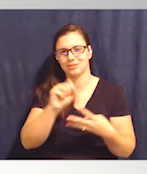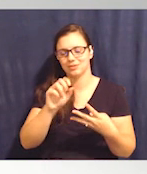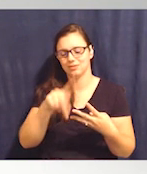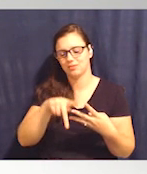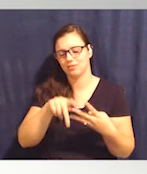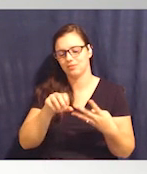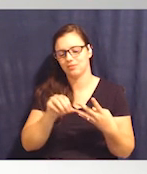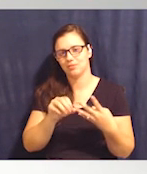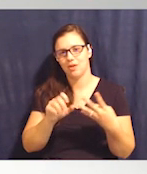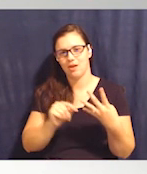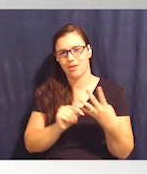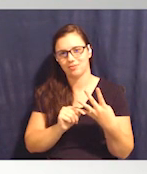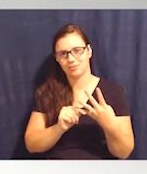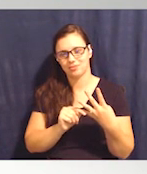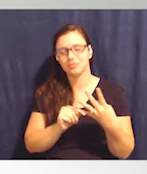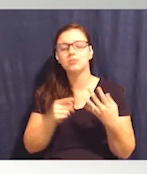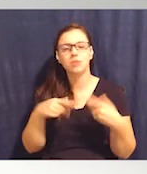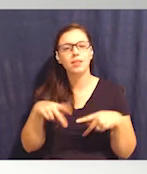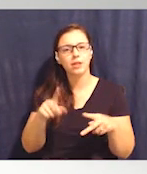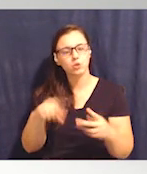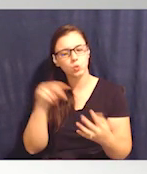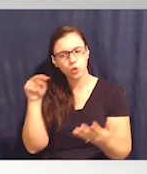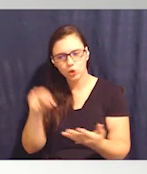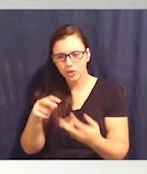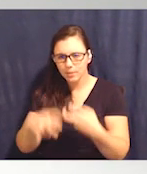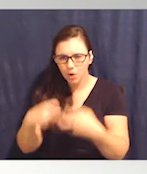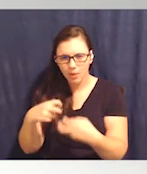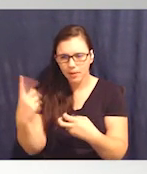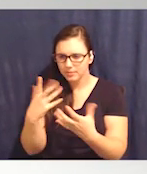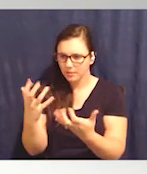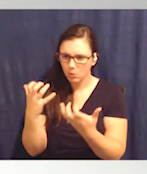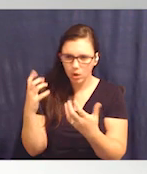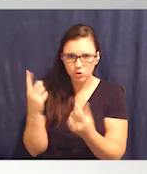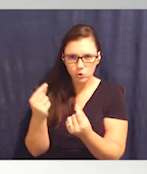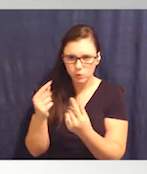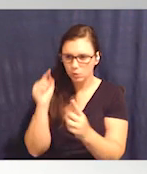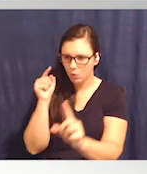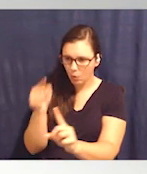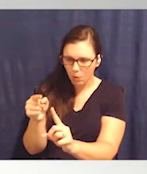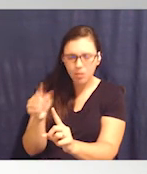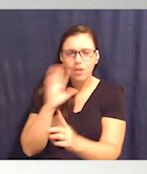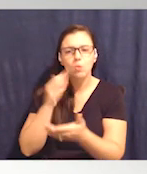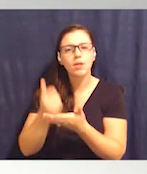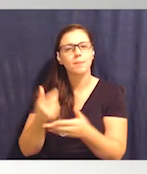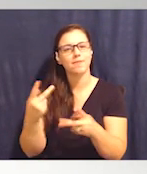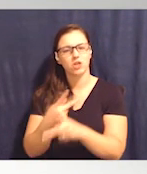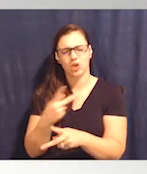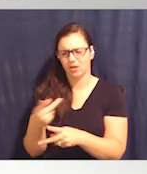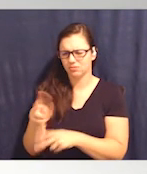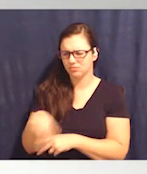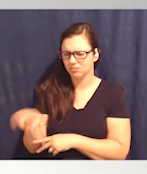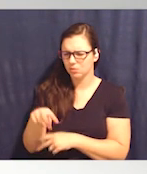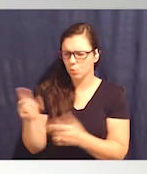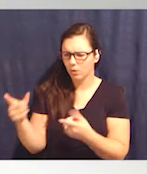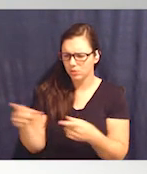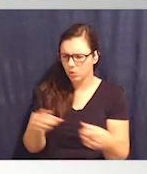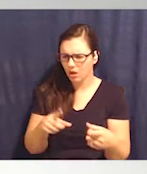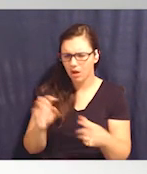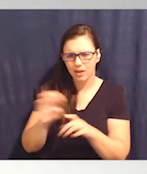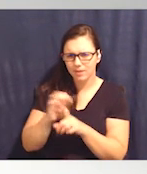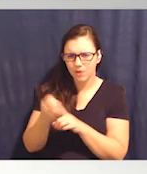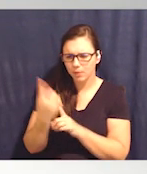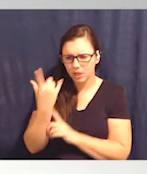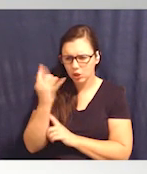do and figure out what's going on. What's that environment look like for you? What are the strengths that